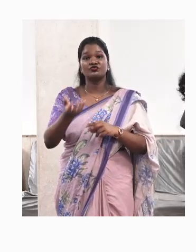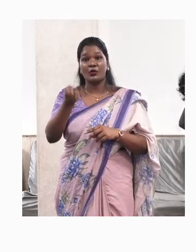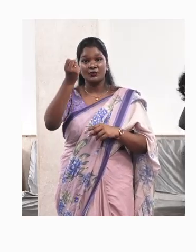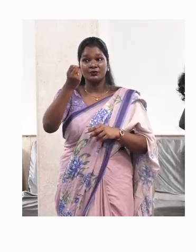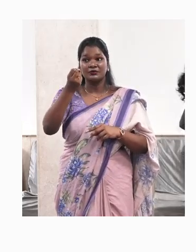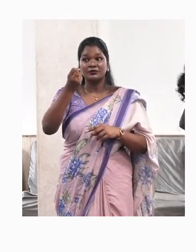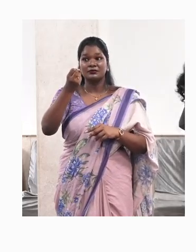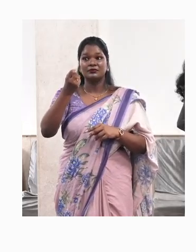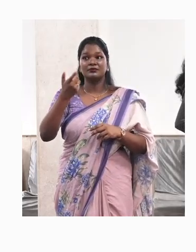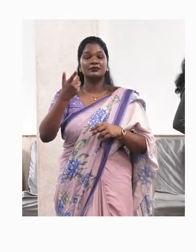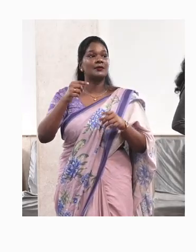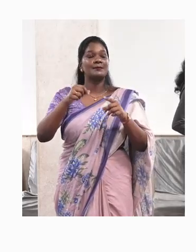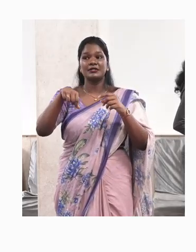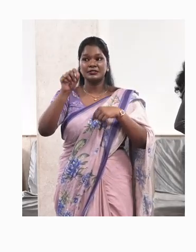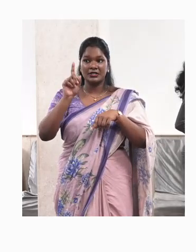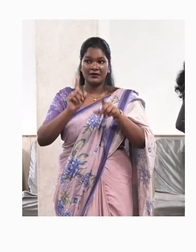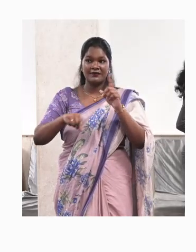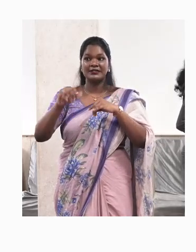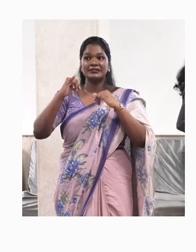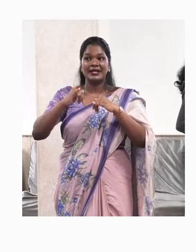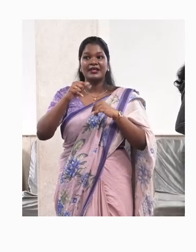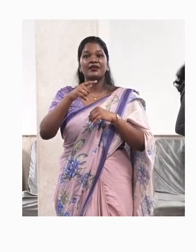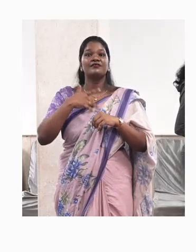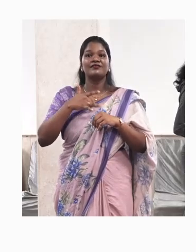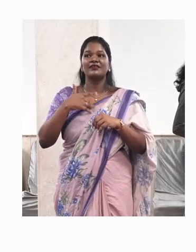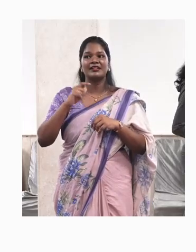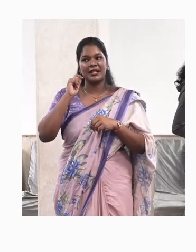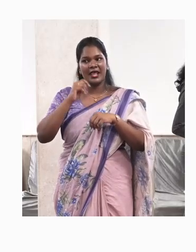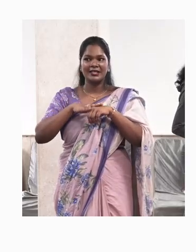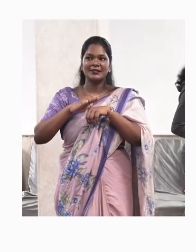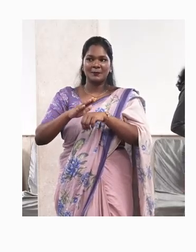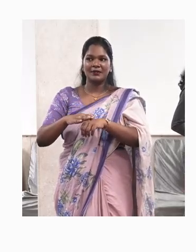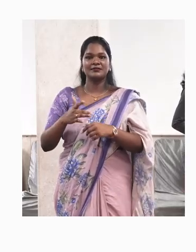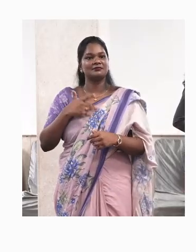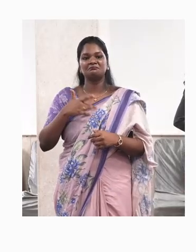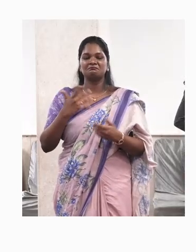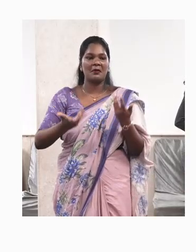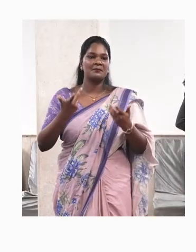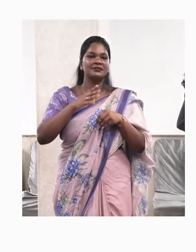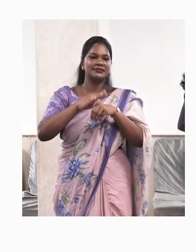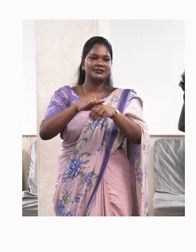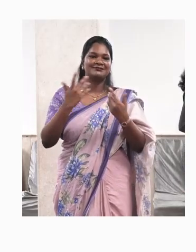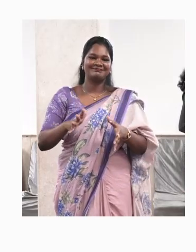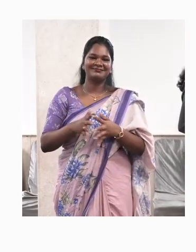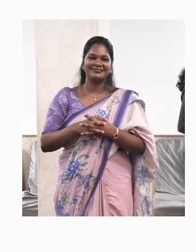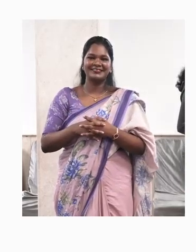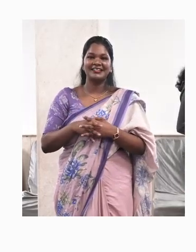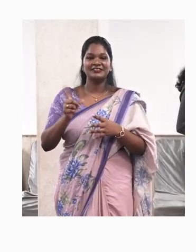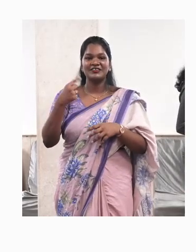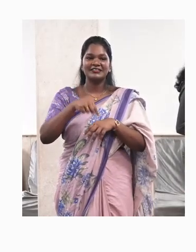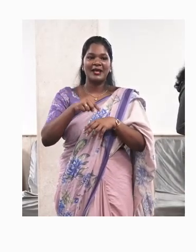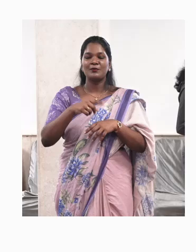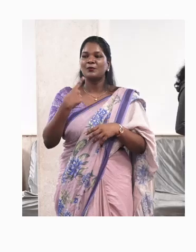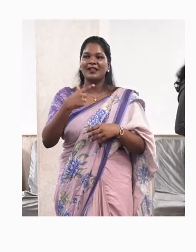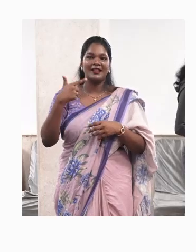that your travel, stay, and just overall experience in Chennai has been lovely and wonderful, if it's your first time and you